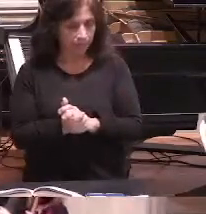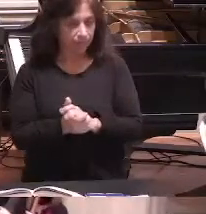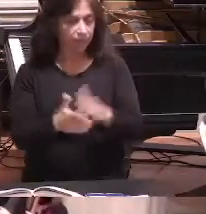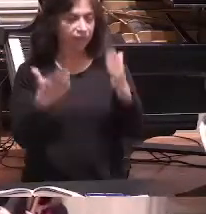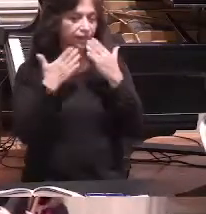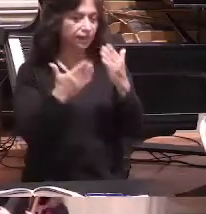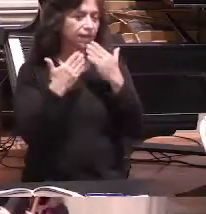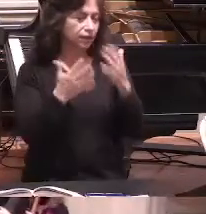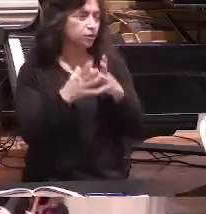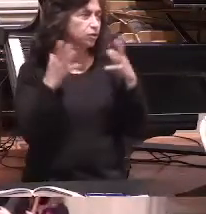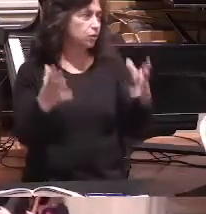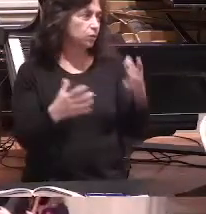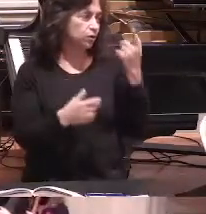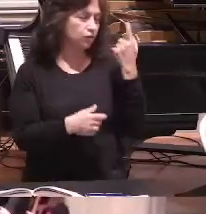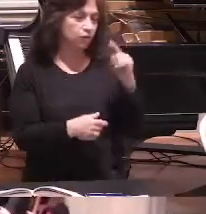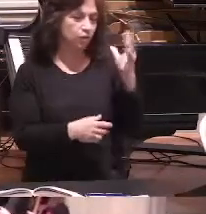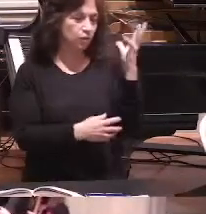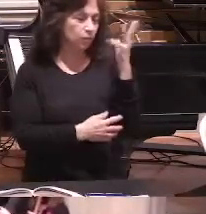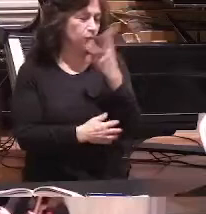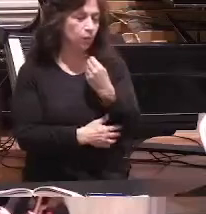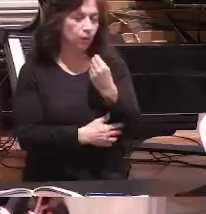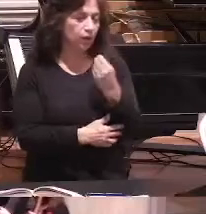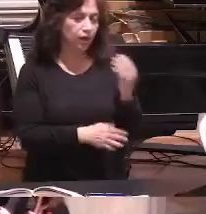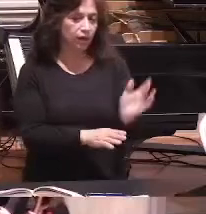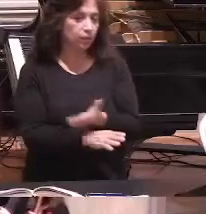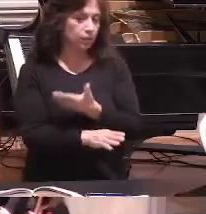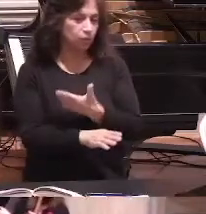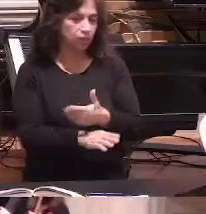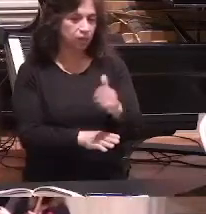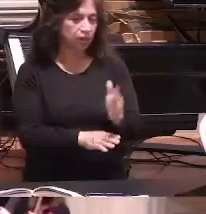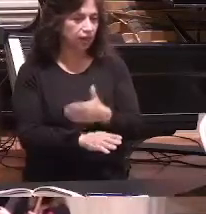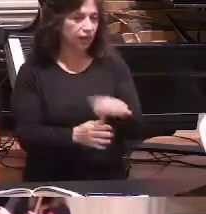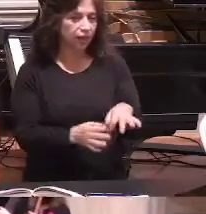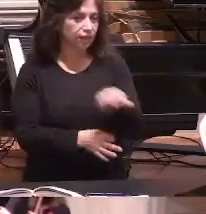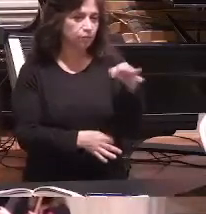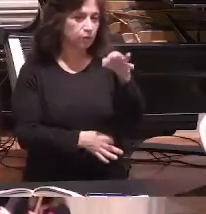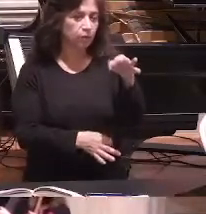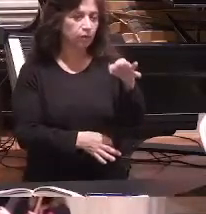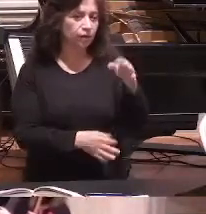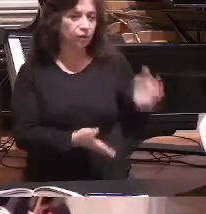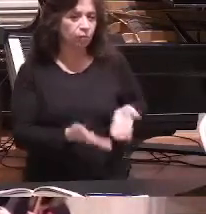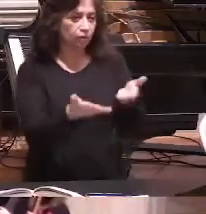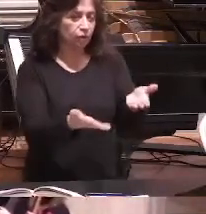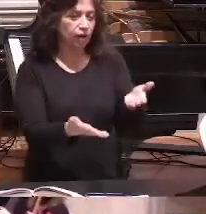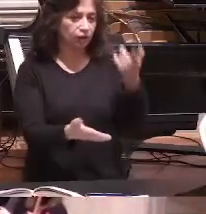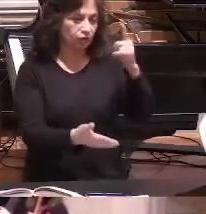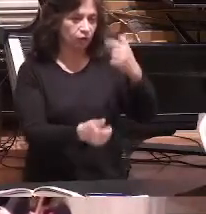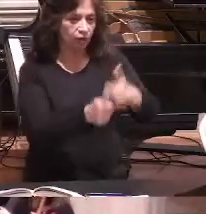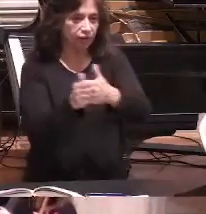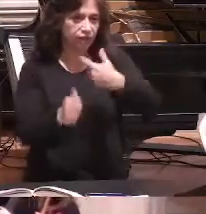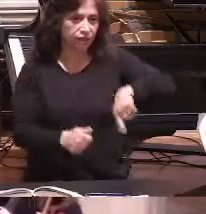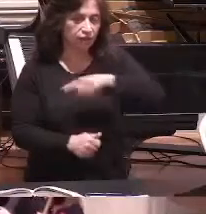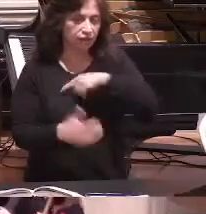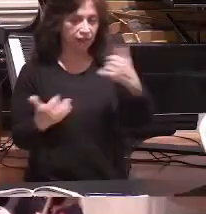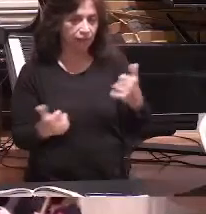Thank you so much for the beauty and the music and the spirit that you have provided to each and every one of